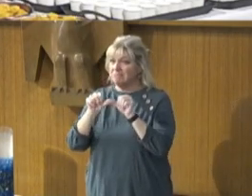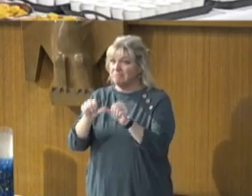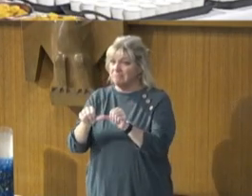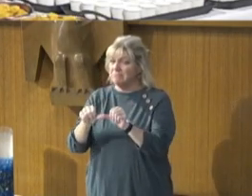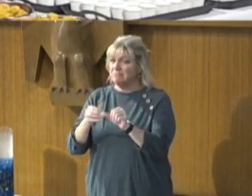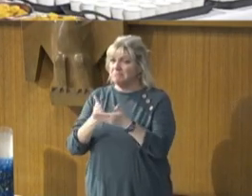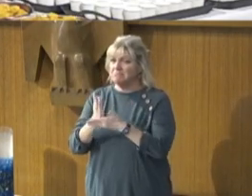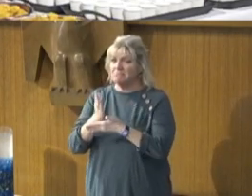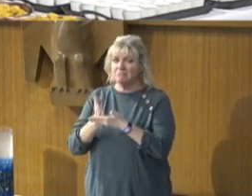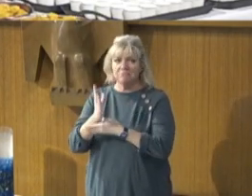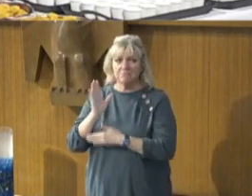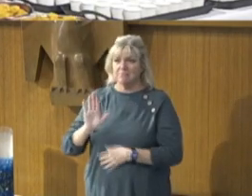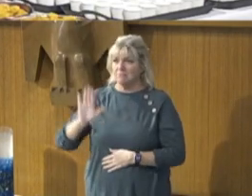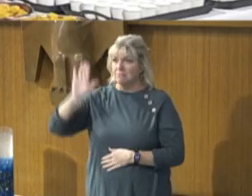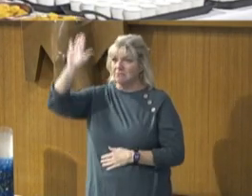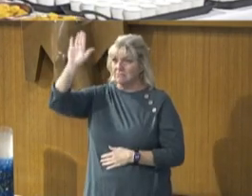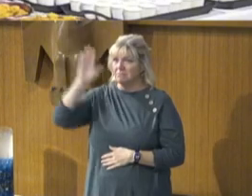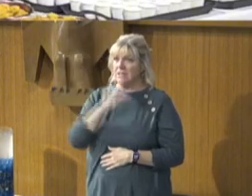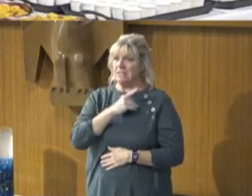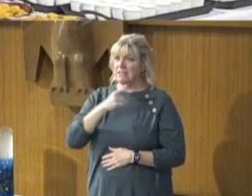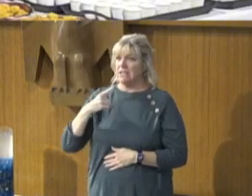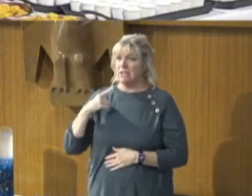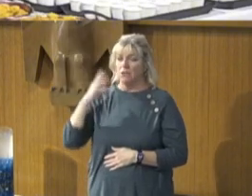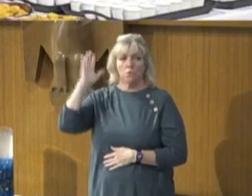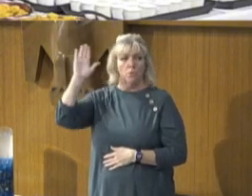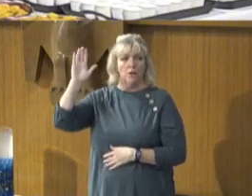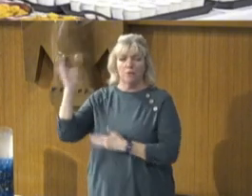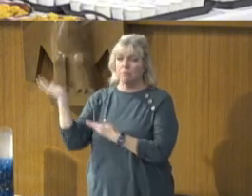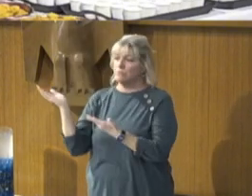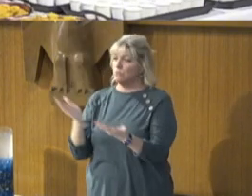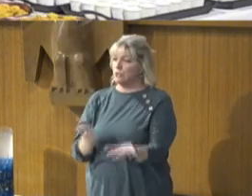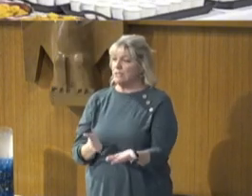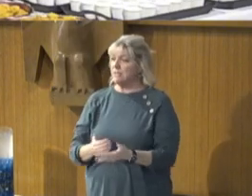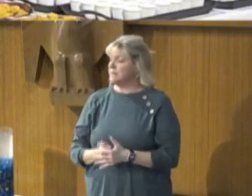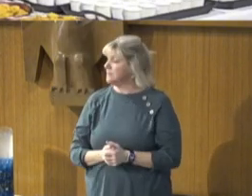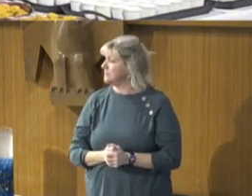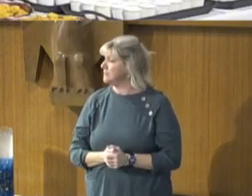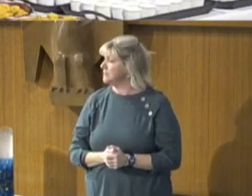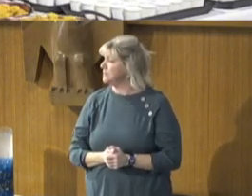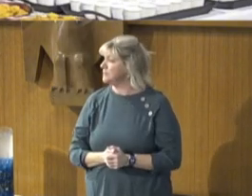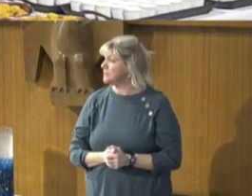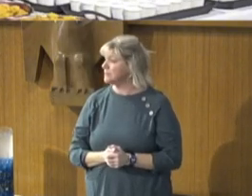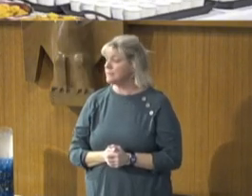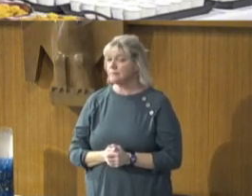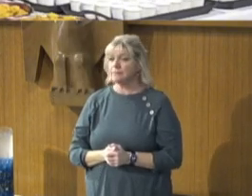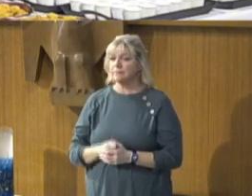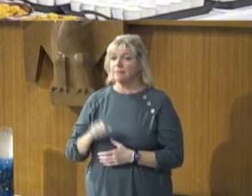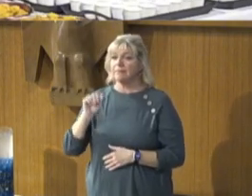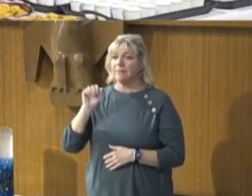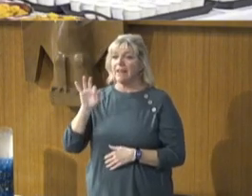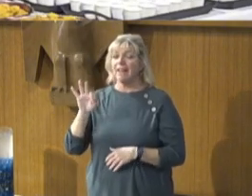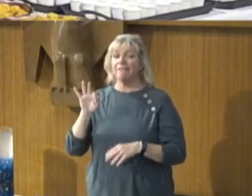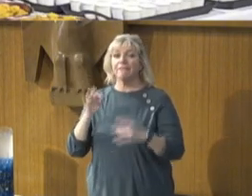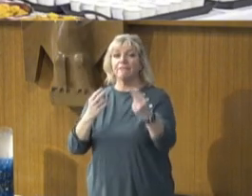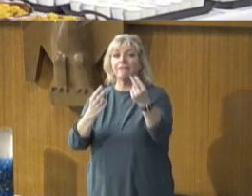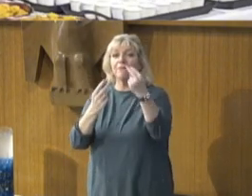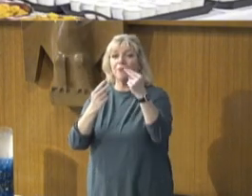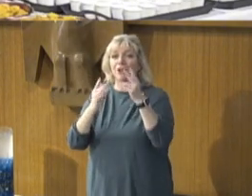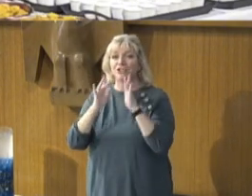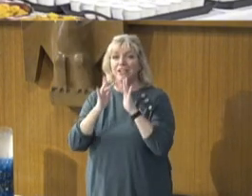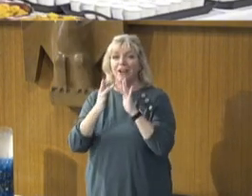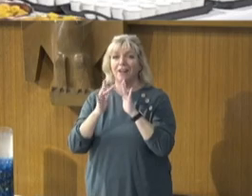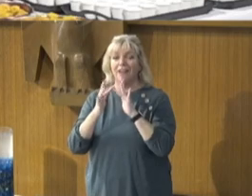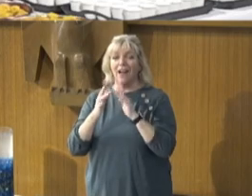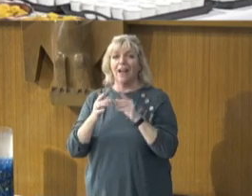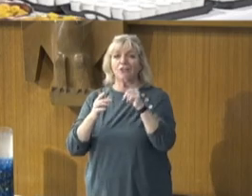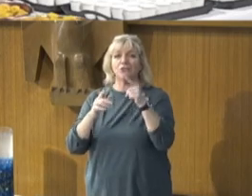your hand if you would like communion, and one of our deacons will come to you. If you are watching online with us today, we invite